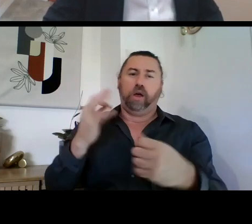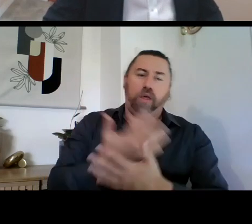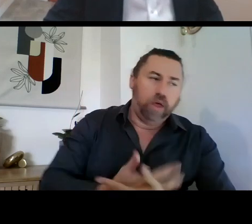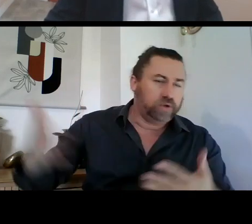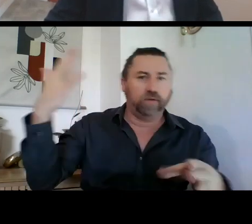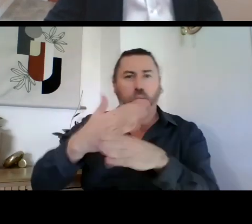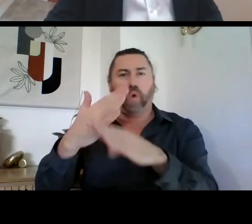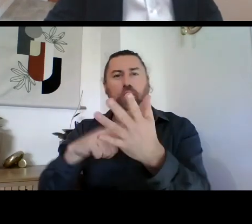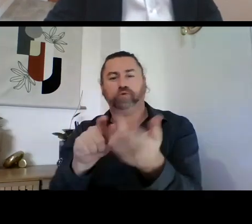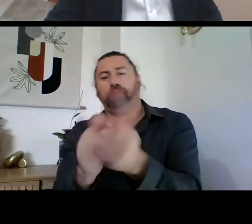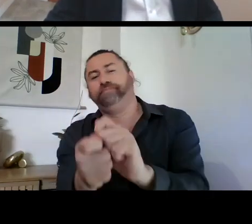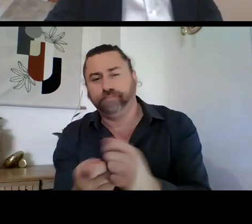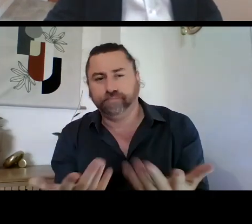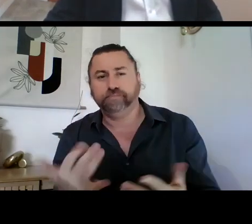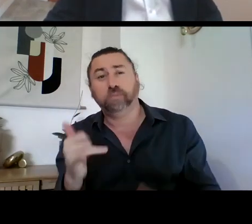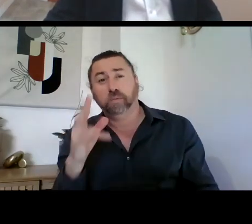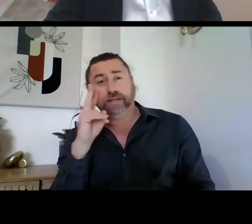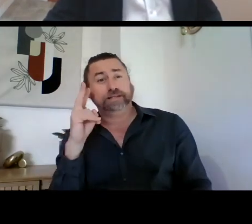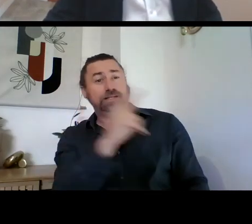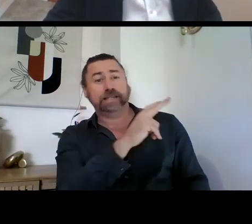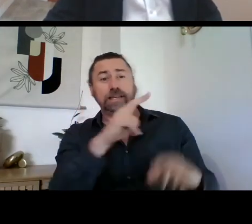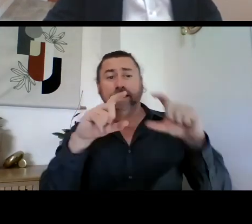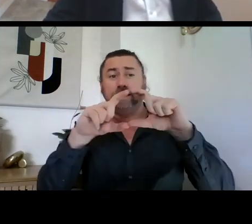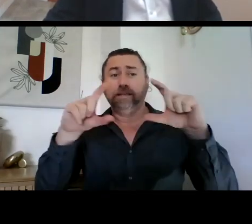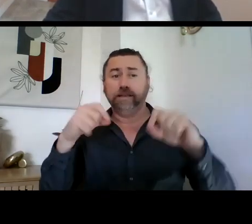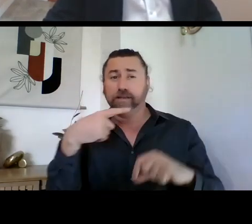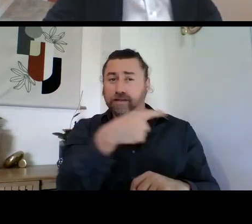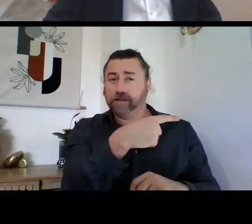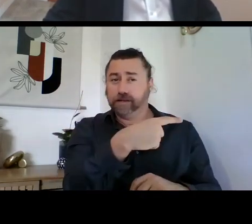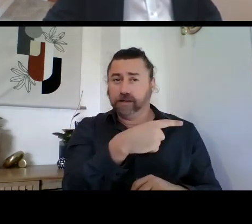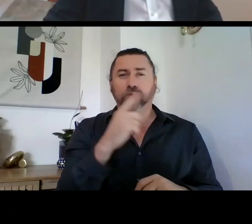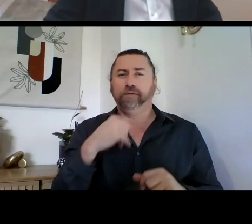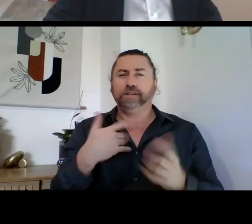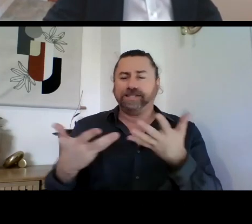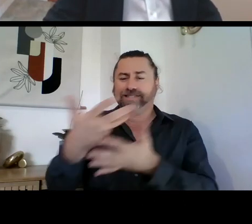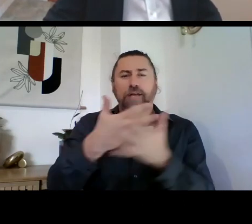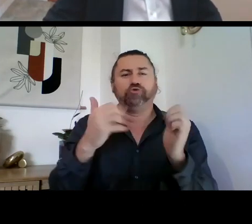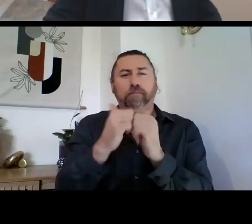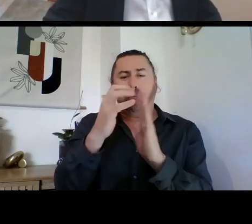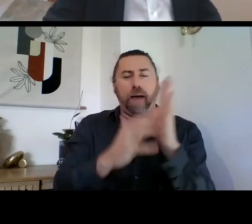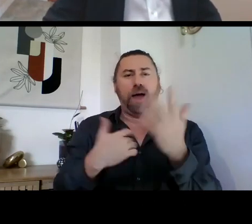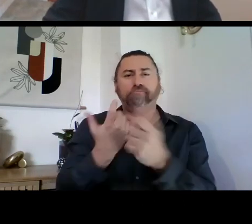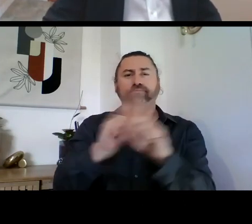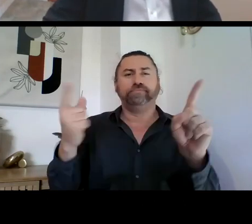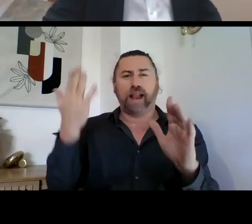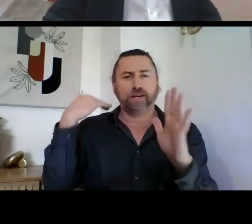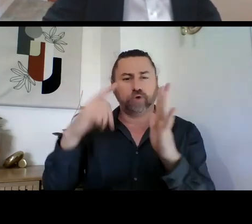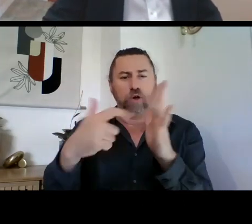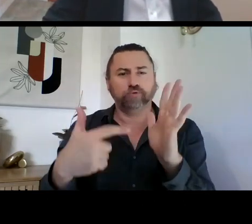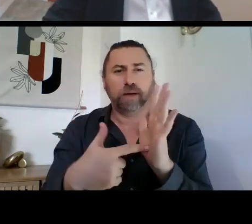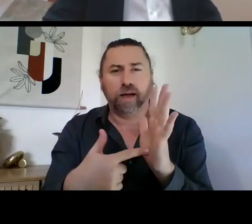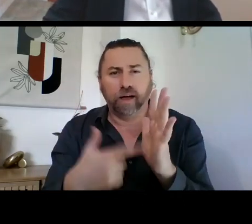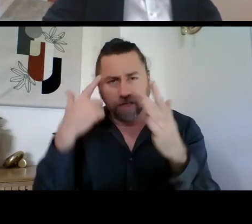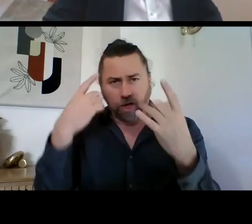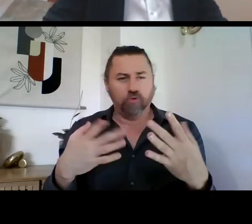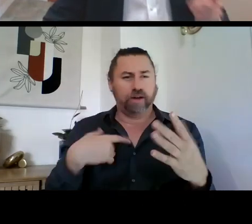So the picture on this slide may be familiar to many of you. A version of it was in the discussion paper we released last October, and I believe I've spoken